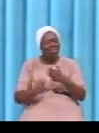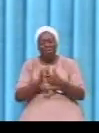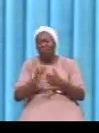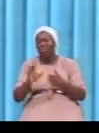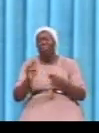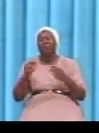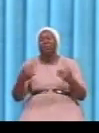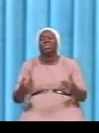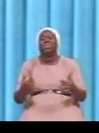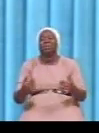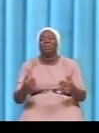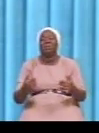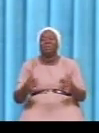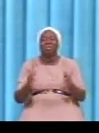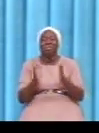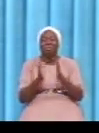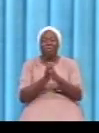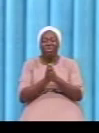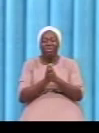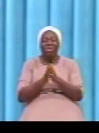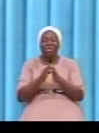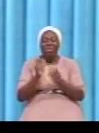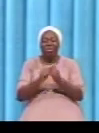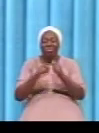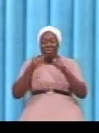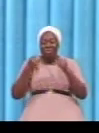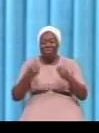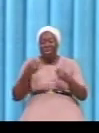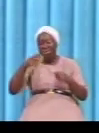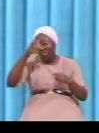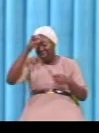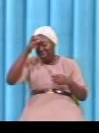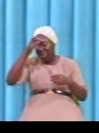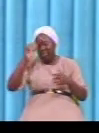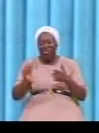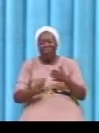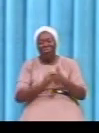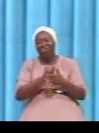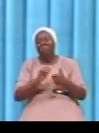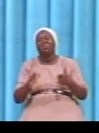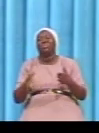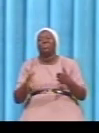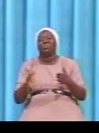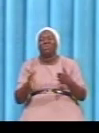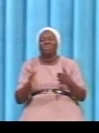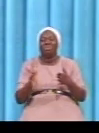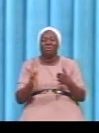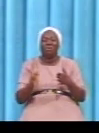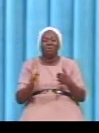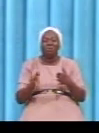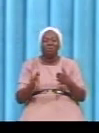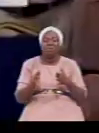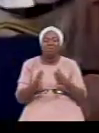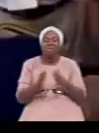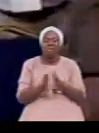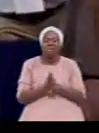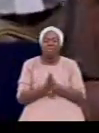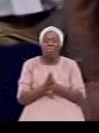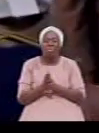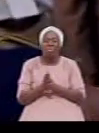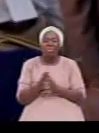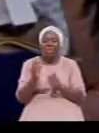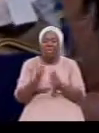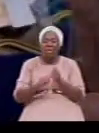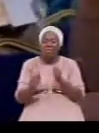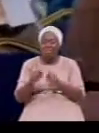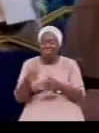them now in the name of Jesus Christ. Open your mouth and pray. Launch out on the offensive against all manipulation